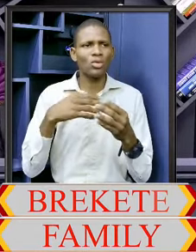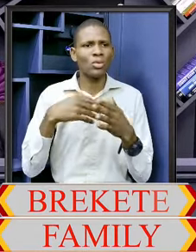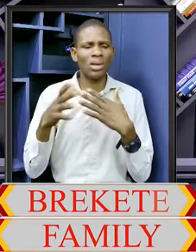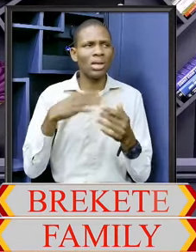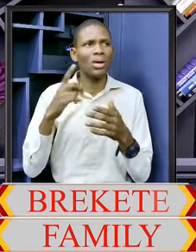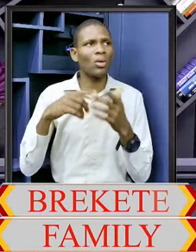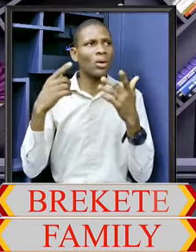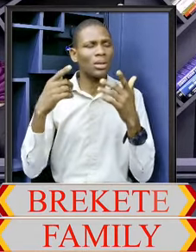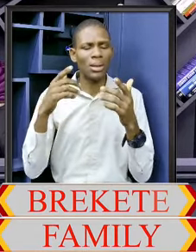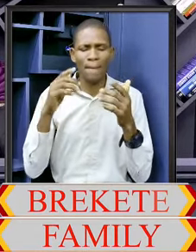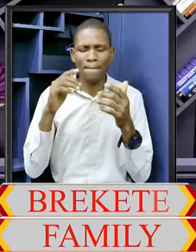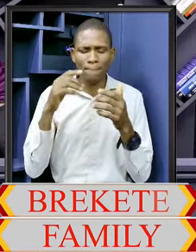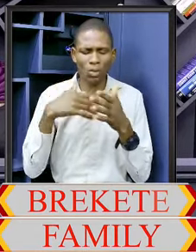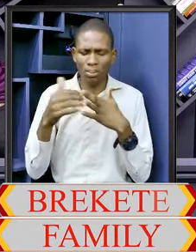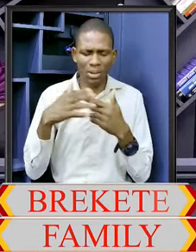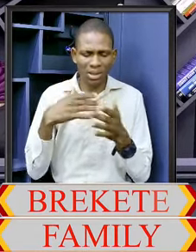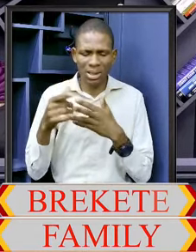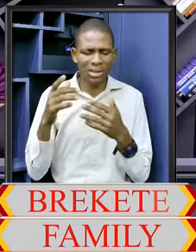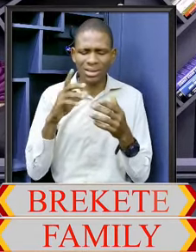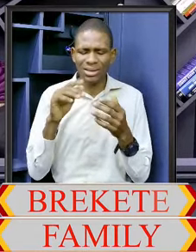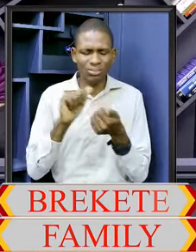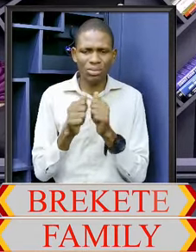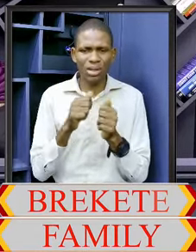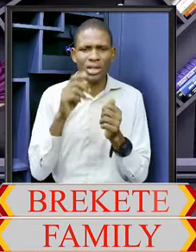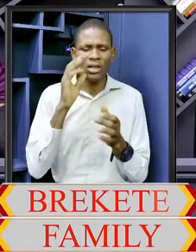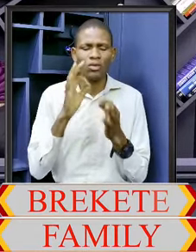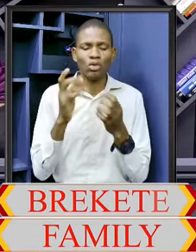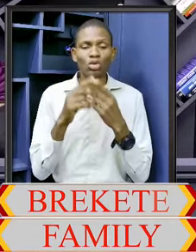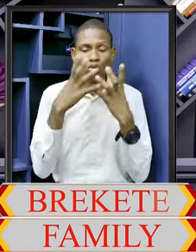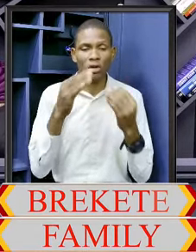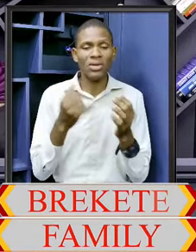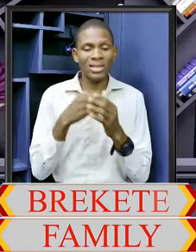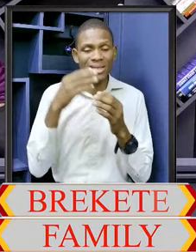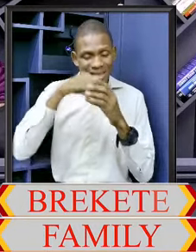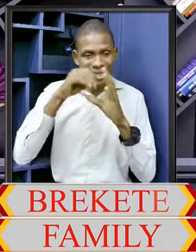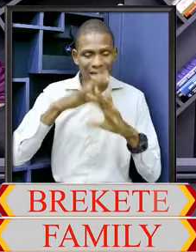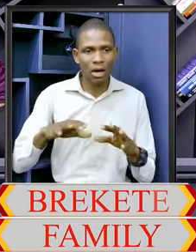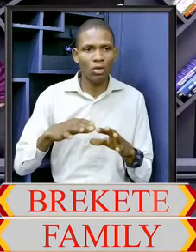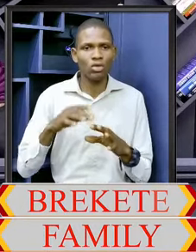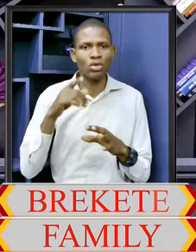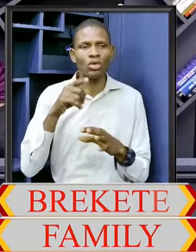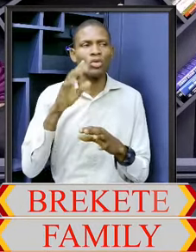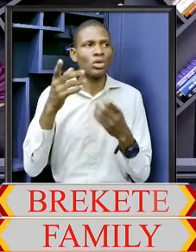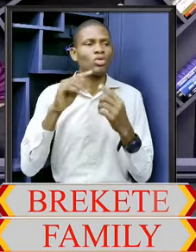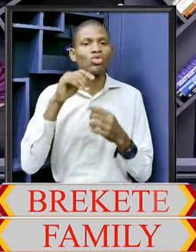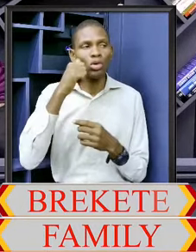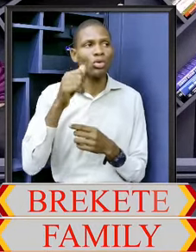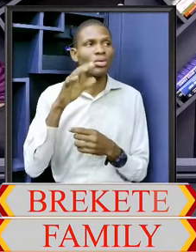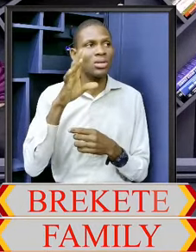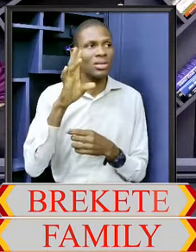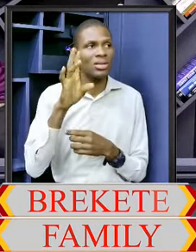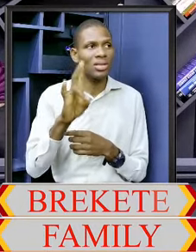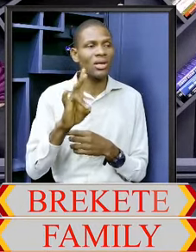where person no go fit resolve in house, if you want resolve am. Tomorrow, 7 o'clock.